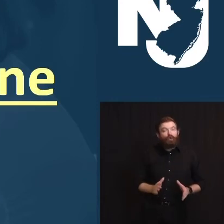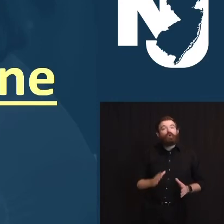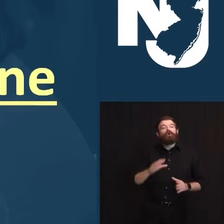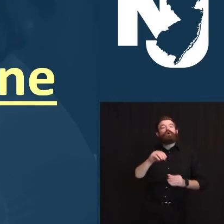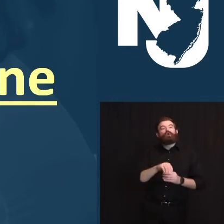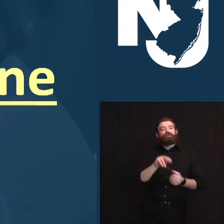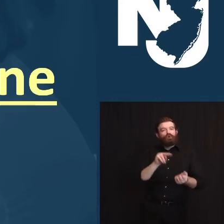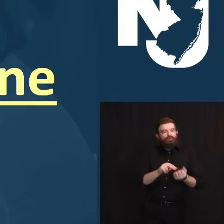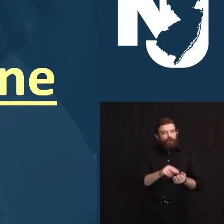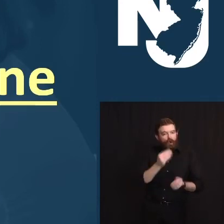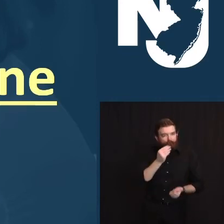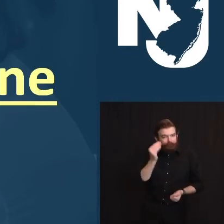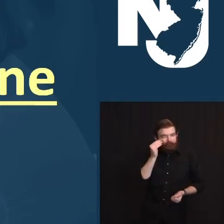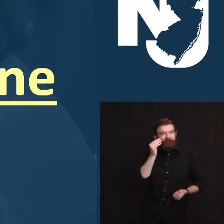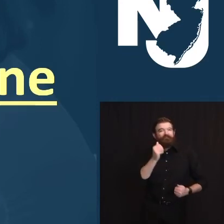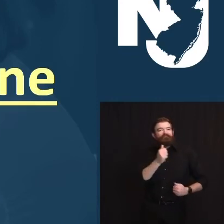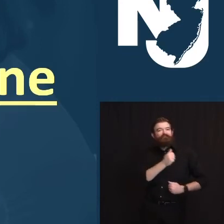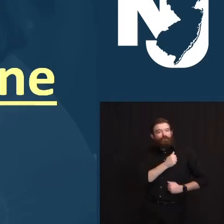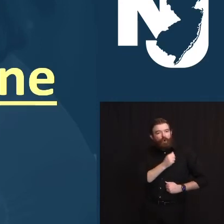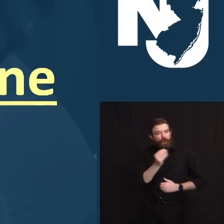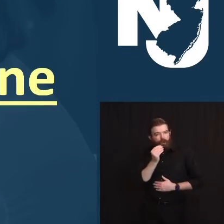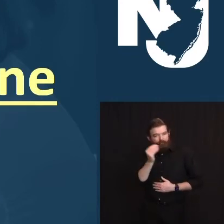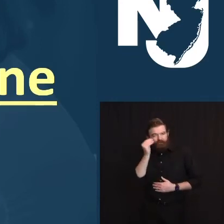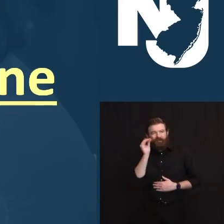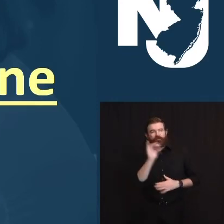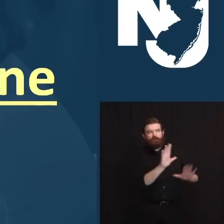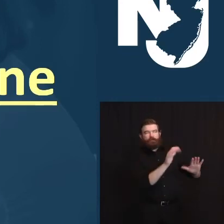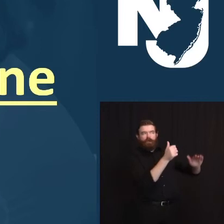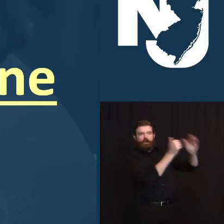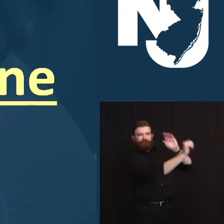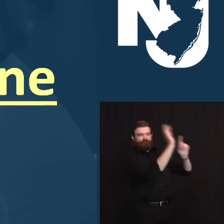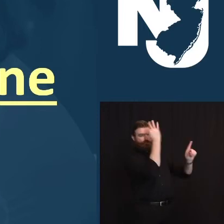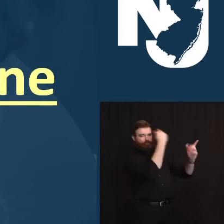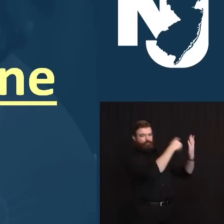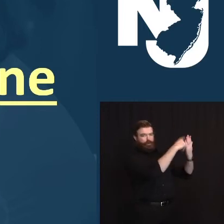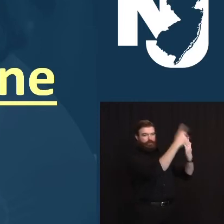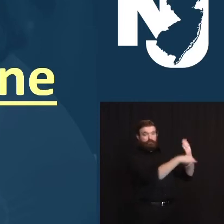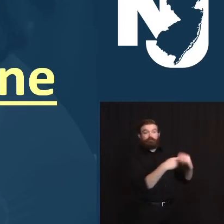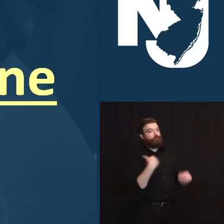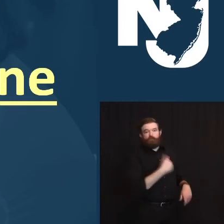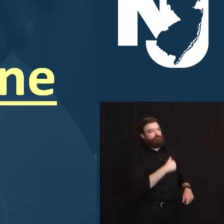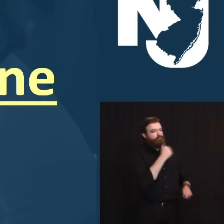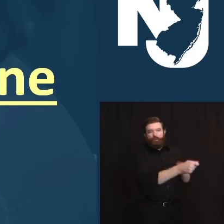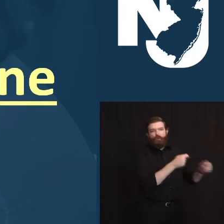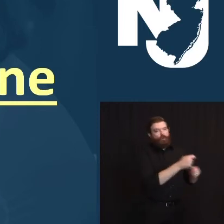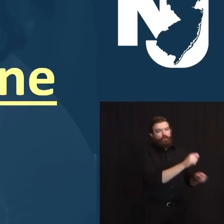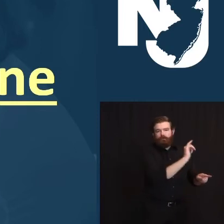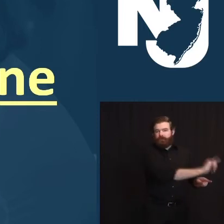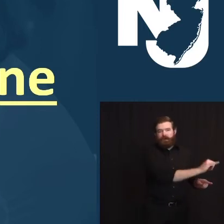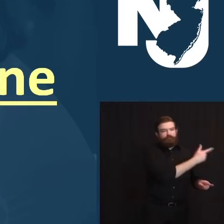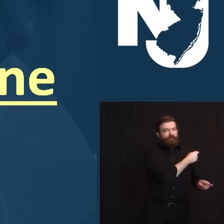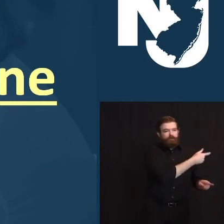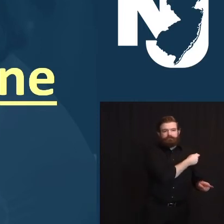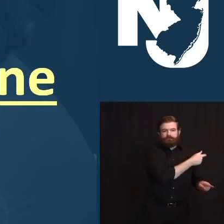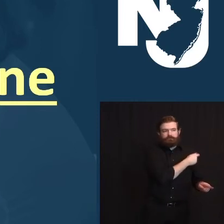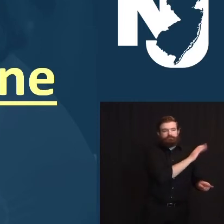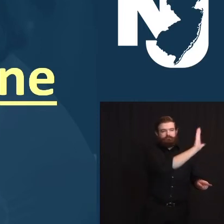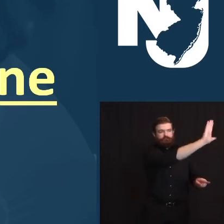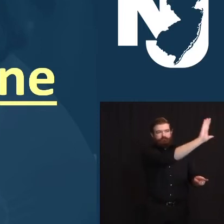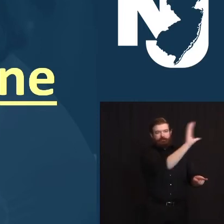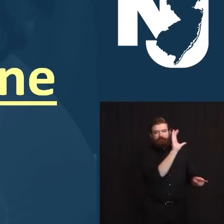centers covered under the federal program. We do not control these vaccines. CVS and Walgreens do.